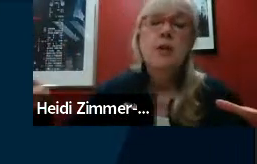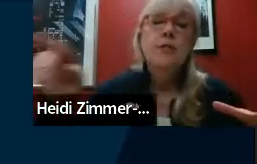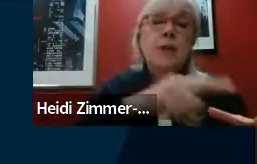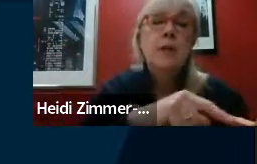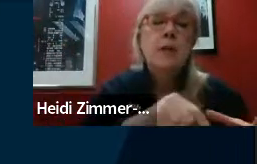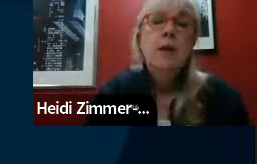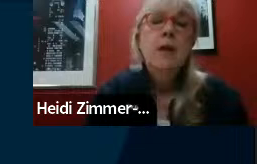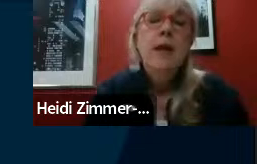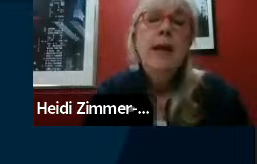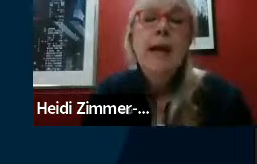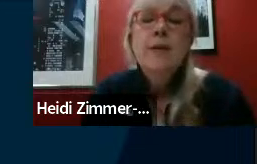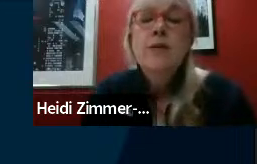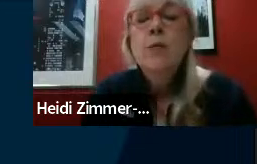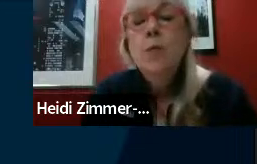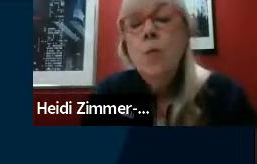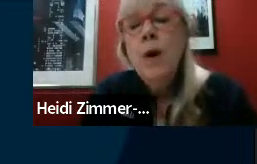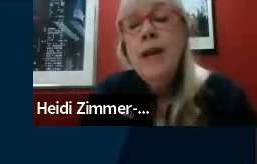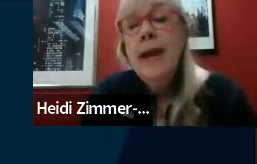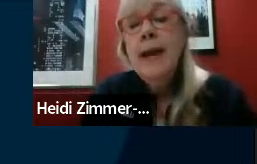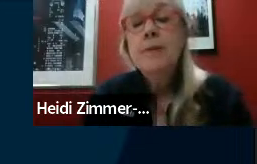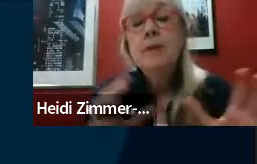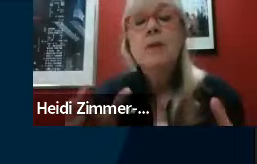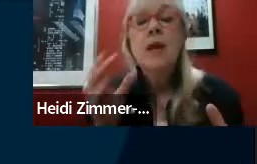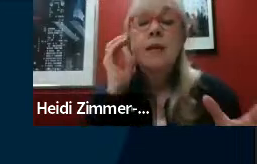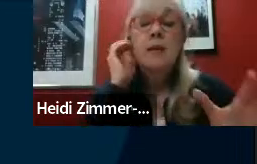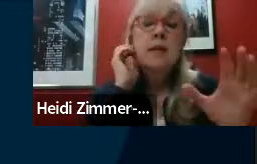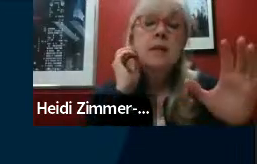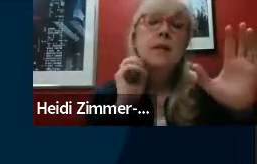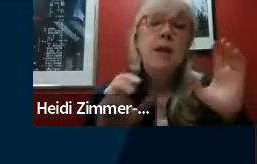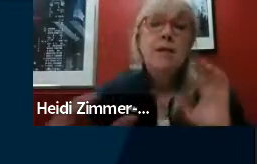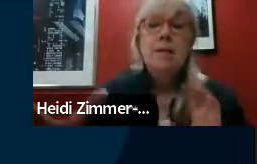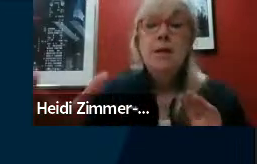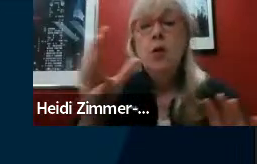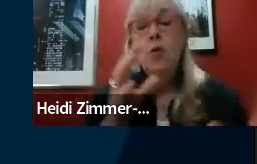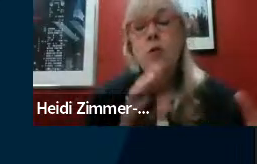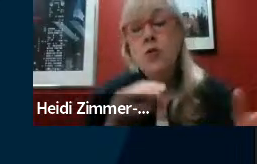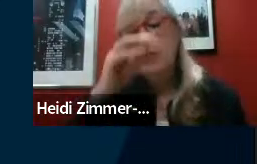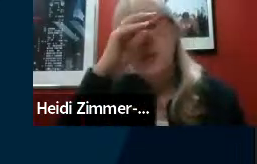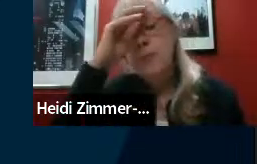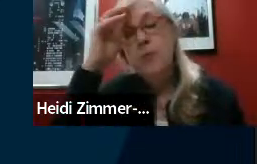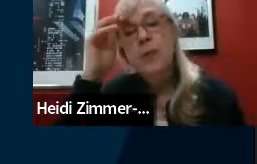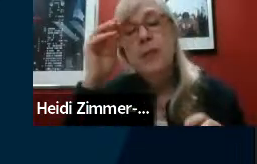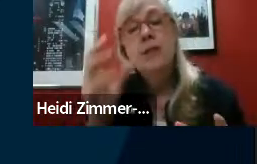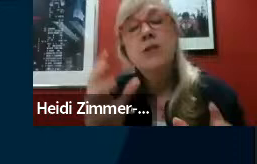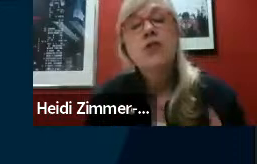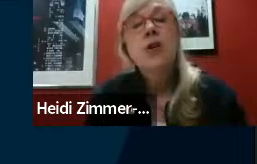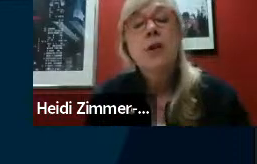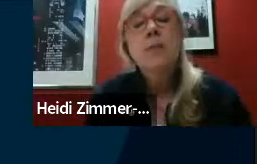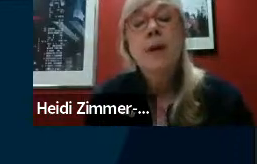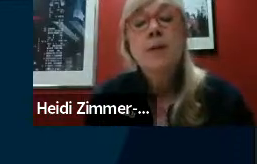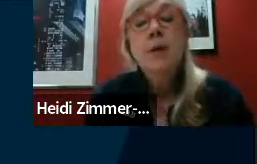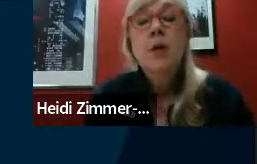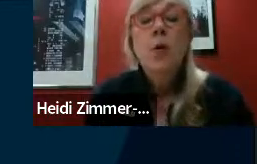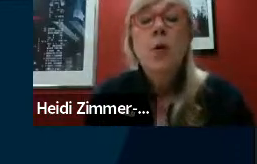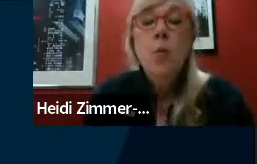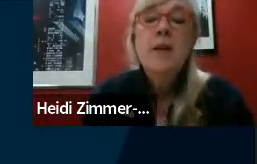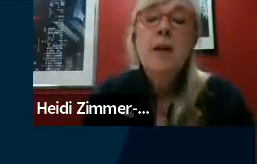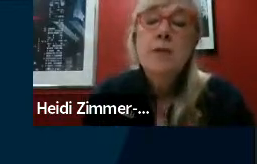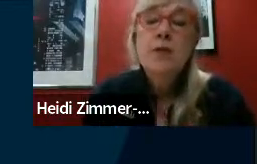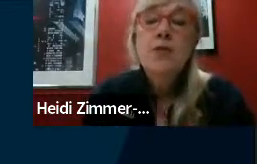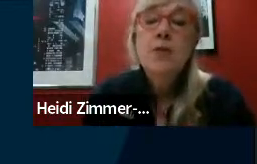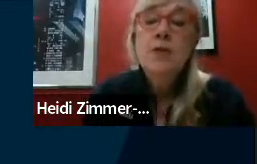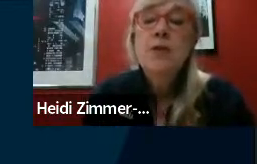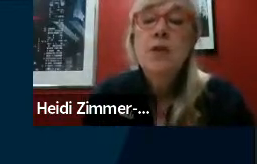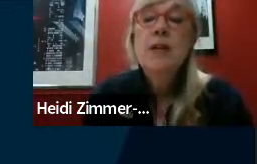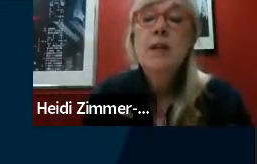a geography. And what happens then is that a whole group of people begin to talk about what